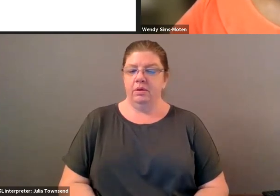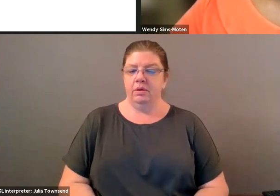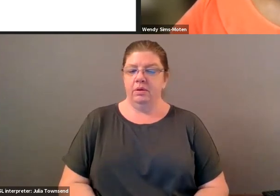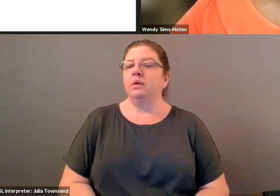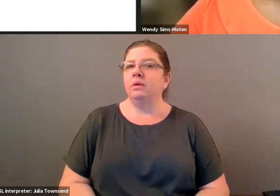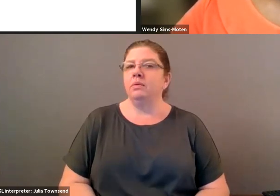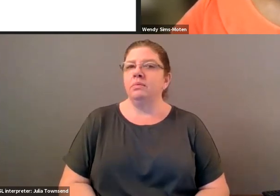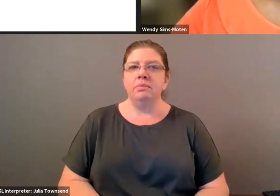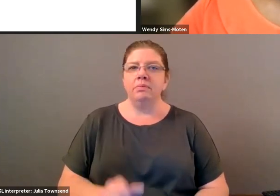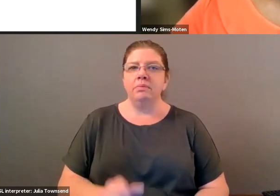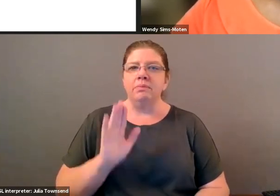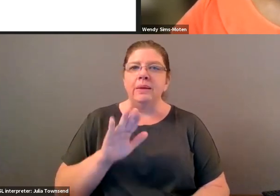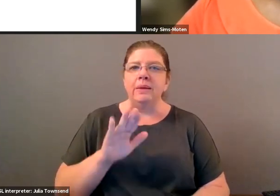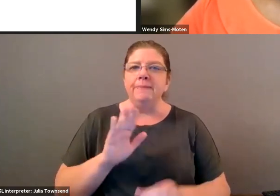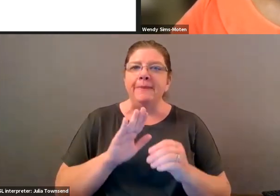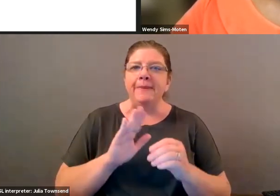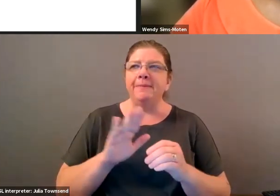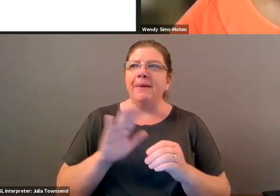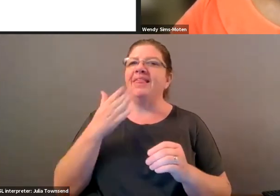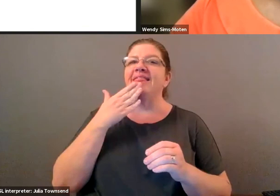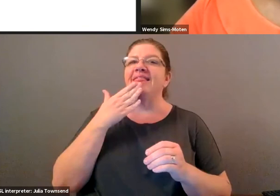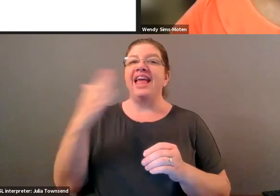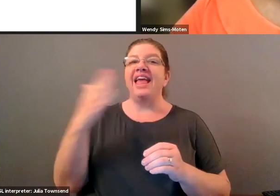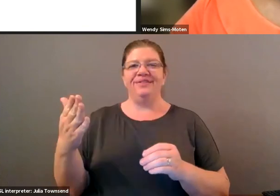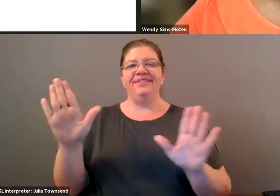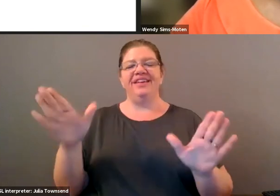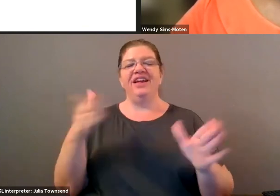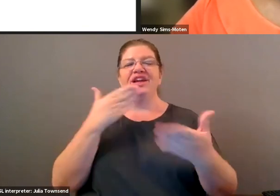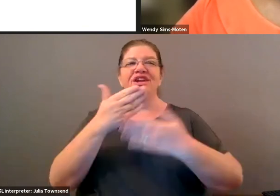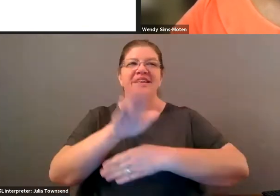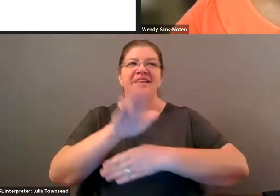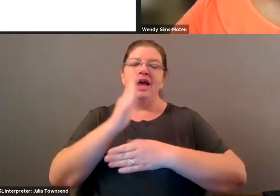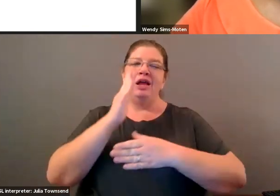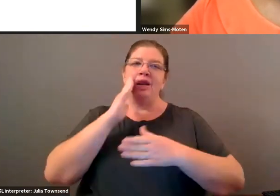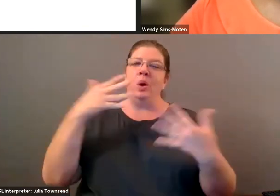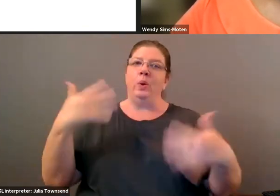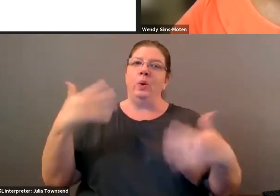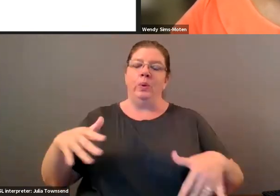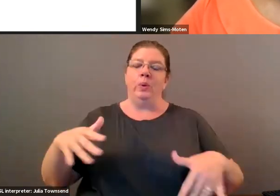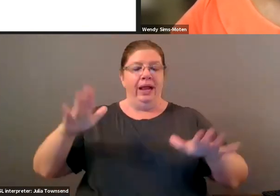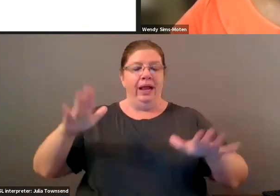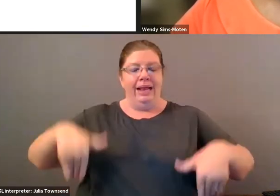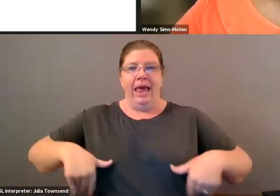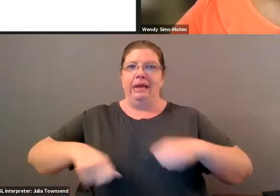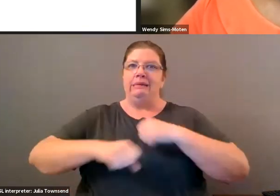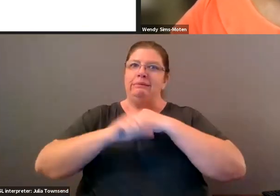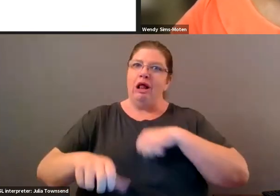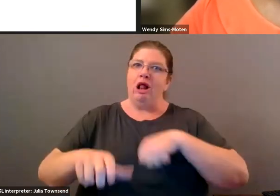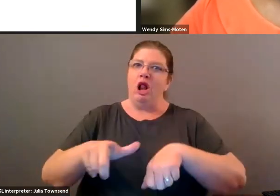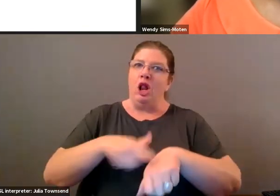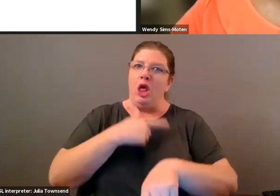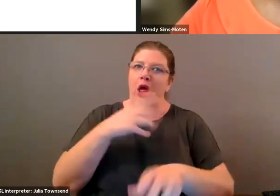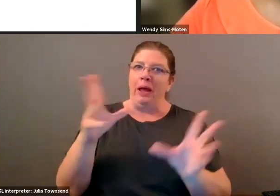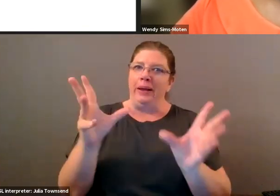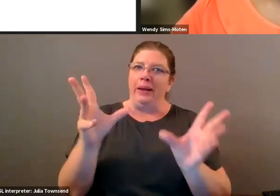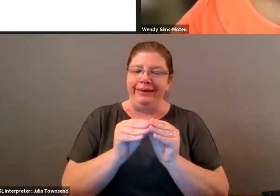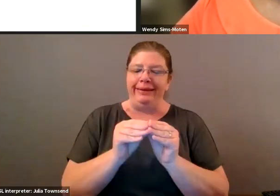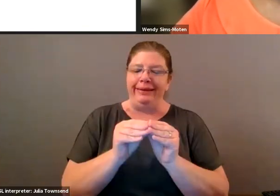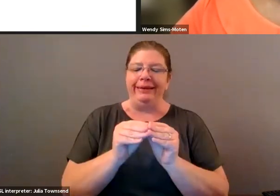Thank you. Good evening. I know it's late and you've had a long meeting, so I intend to